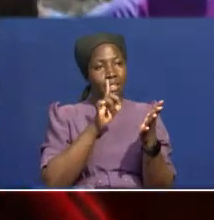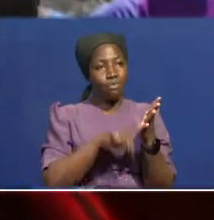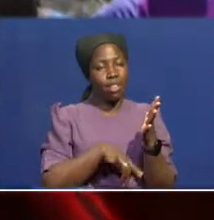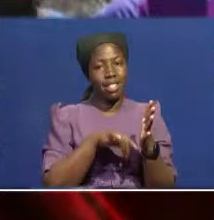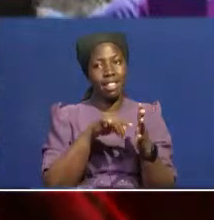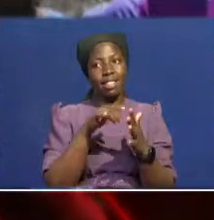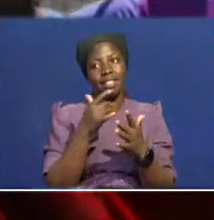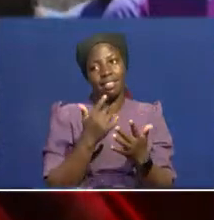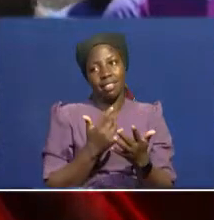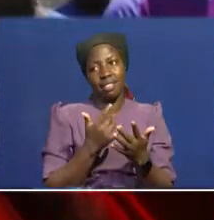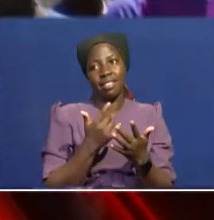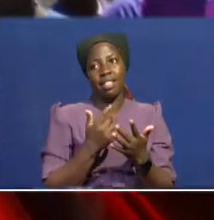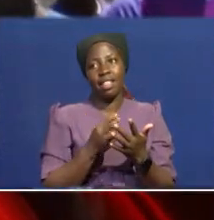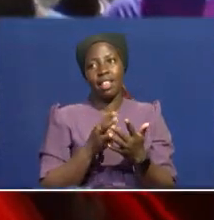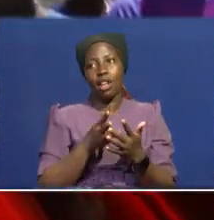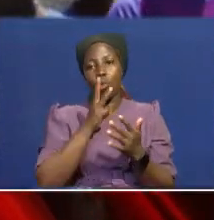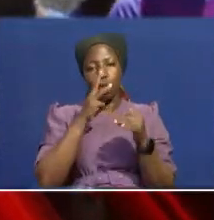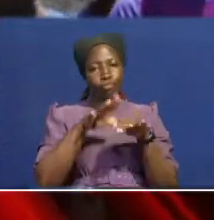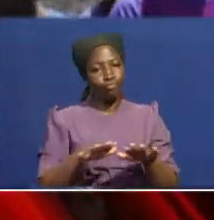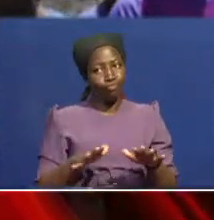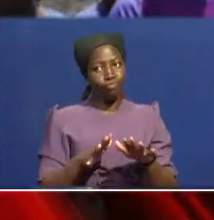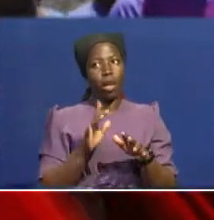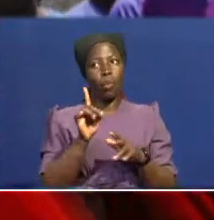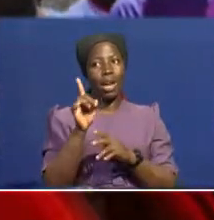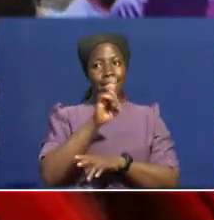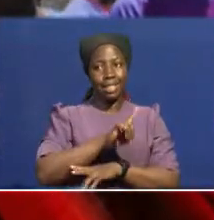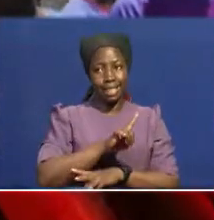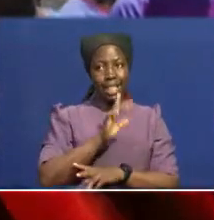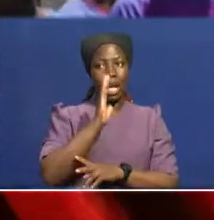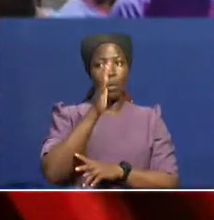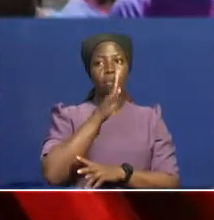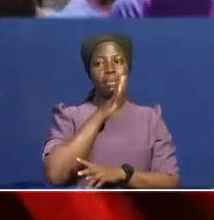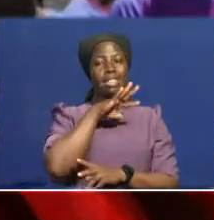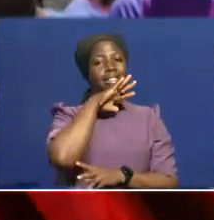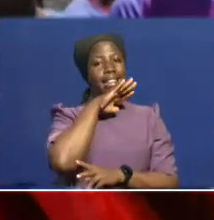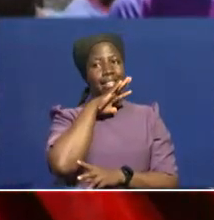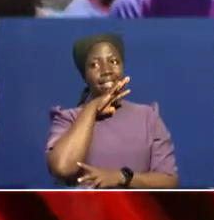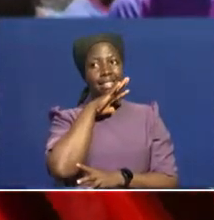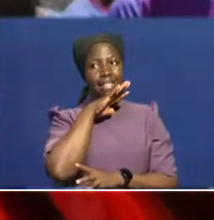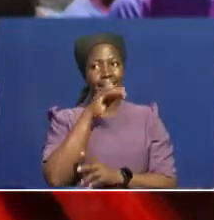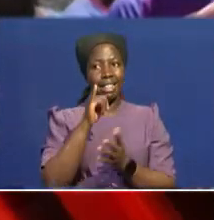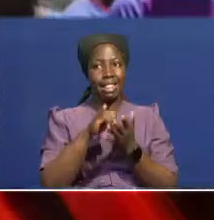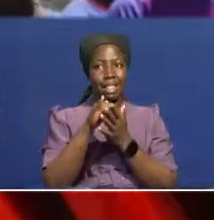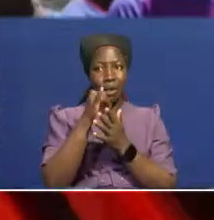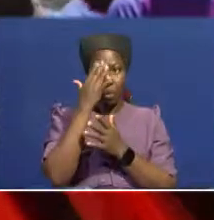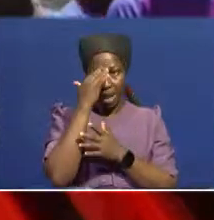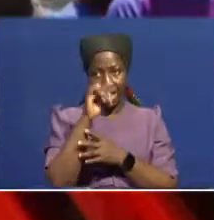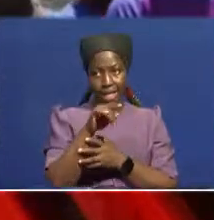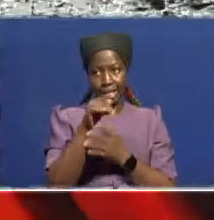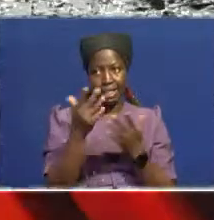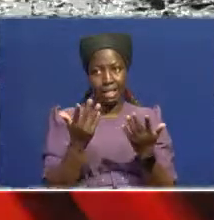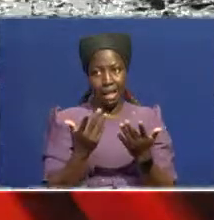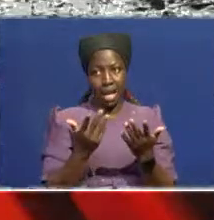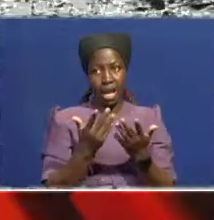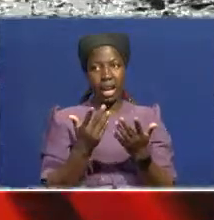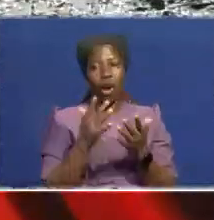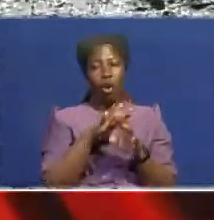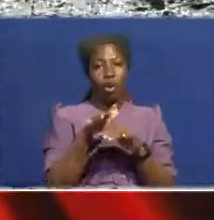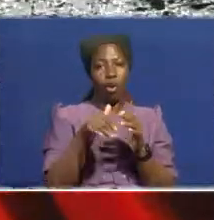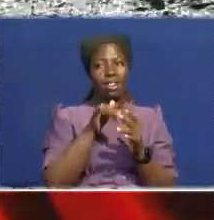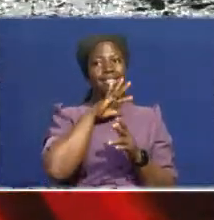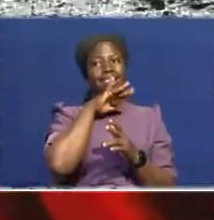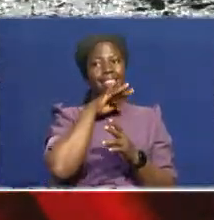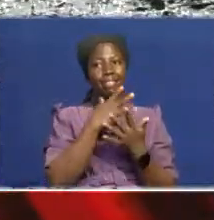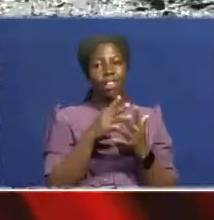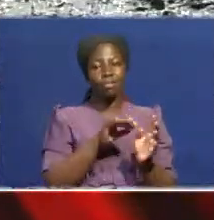one day might be like those of Lake Nakuru, because this is where all this drain is headed in there. In line with the